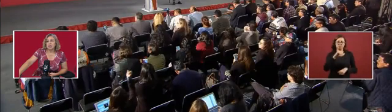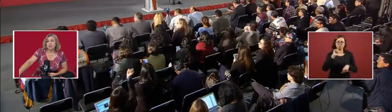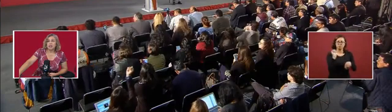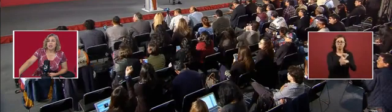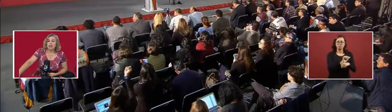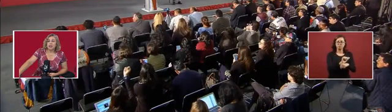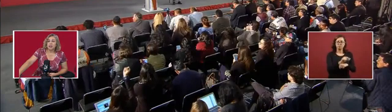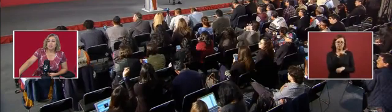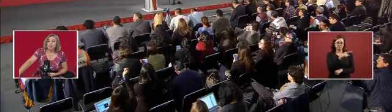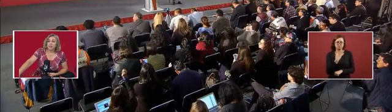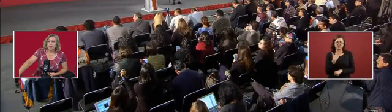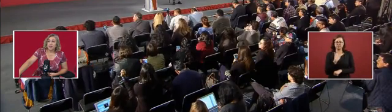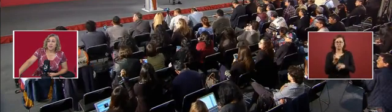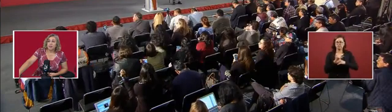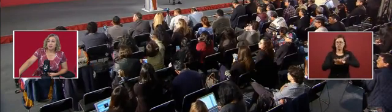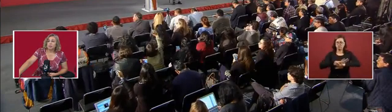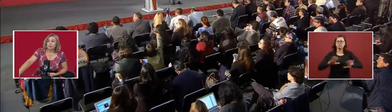funds and payments